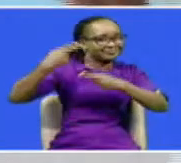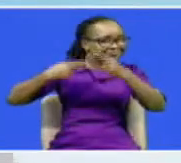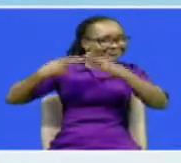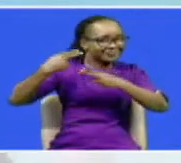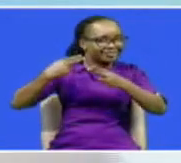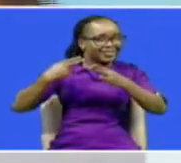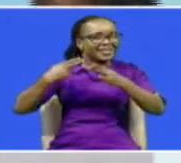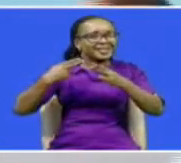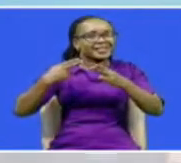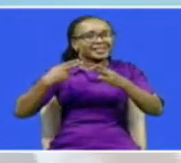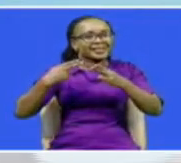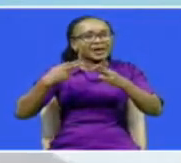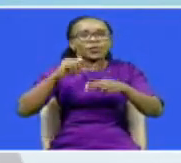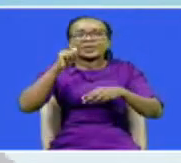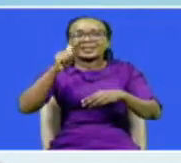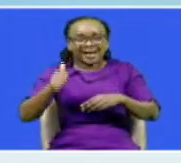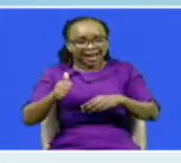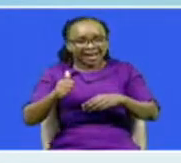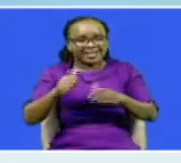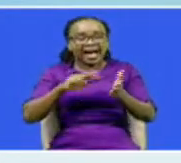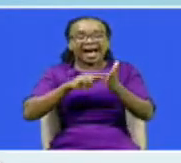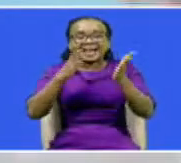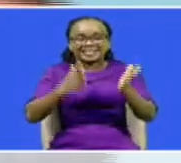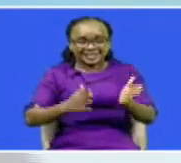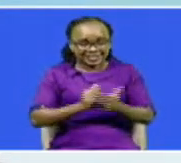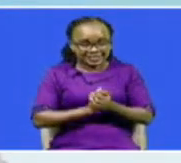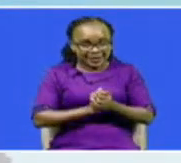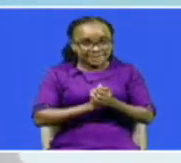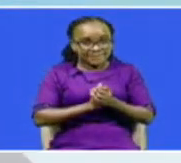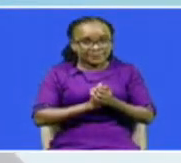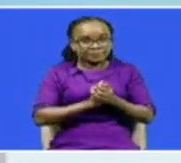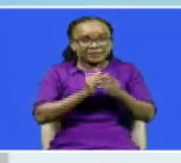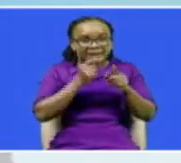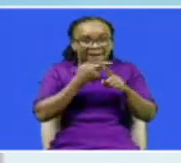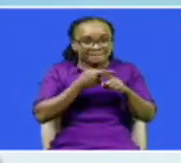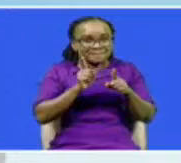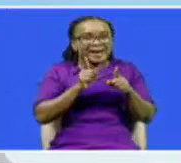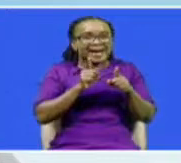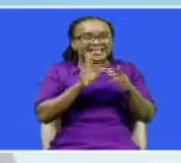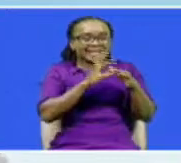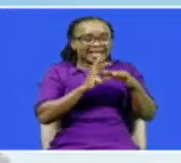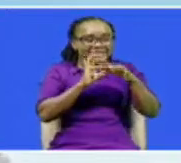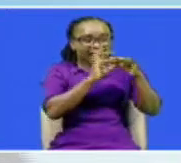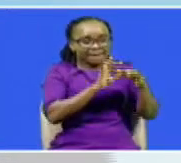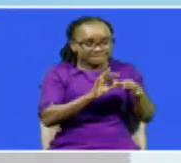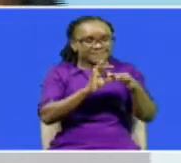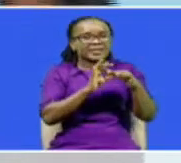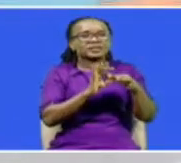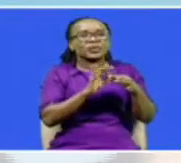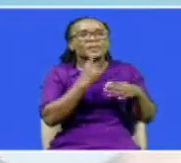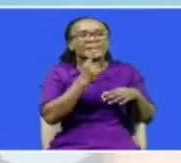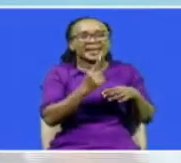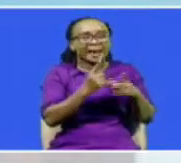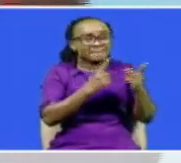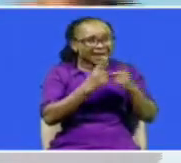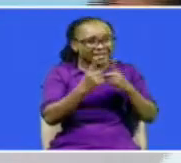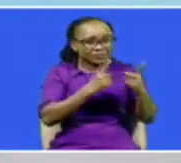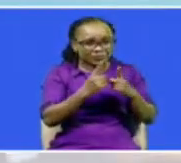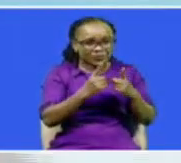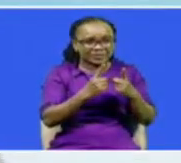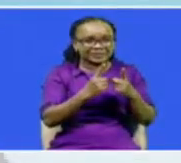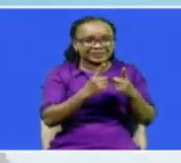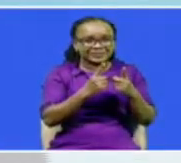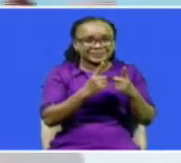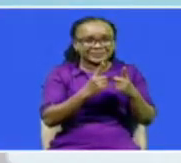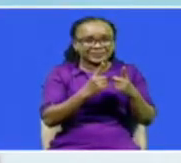has related with the other presidential candidates. Unfortunately, the part of Azimio was captured, but he had spoken to all the